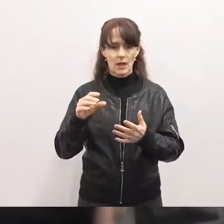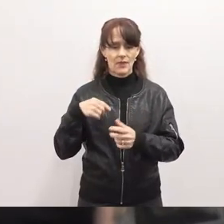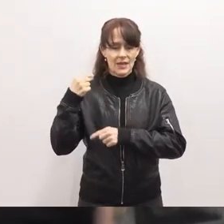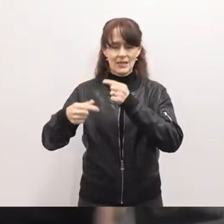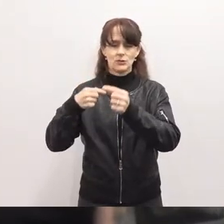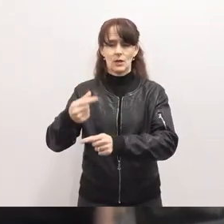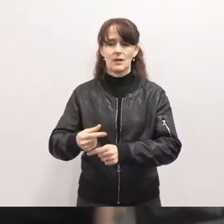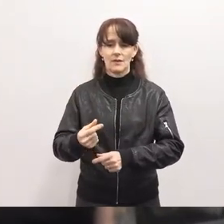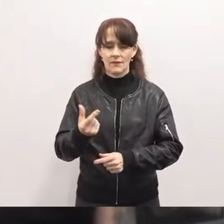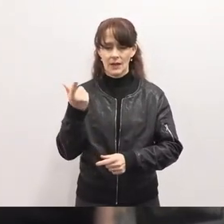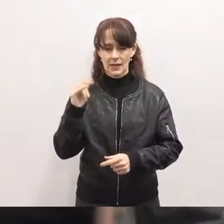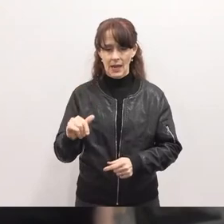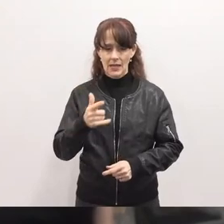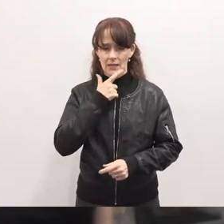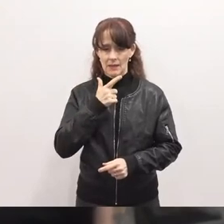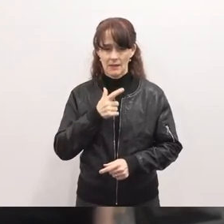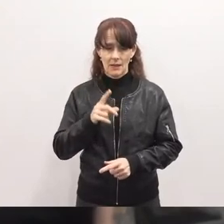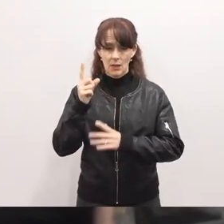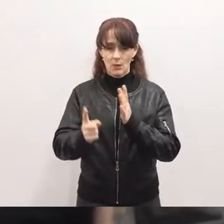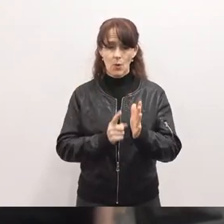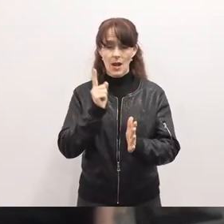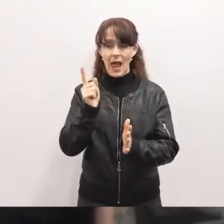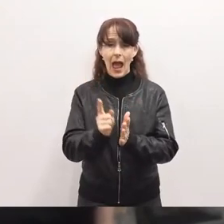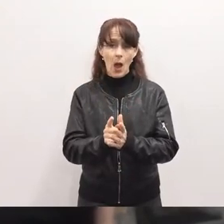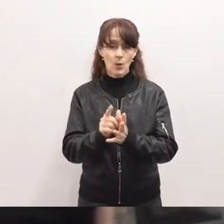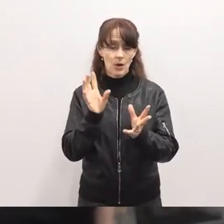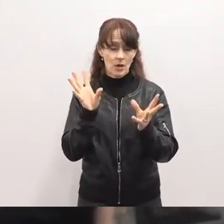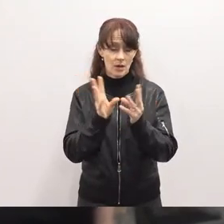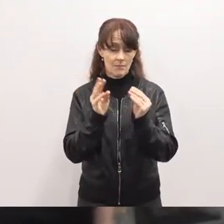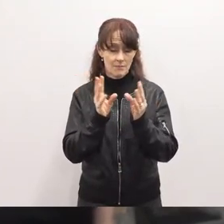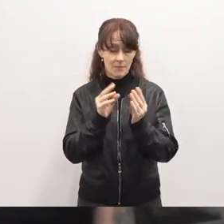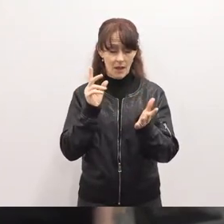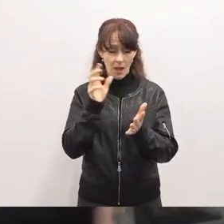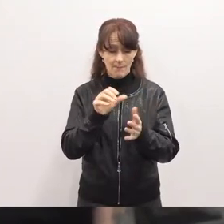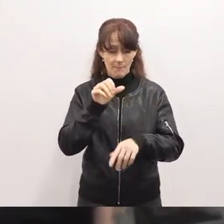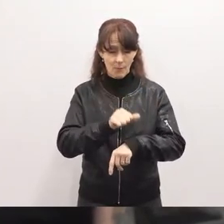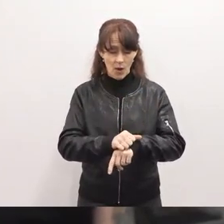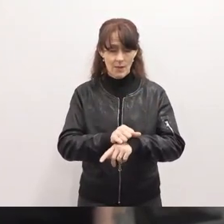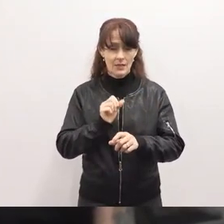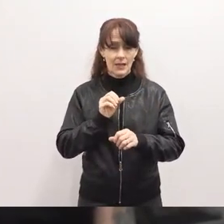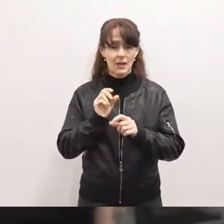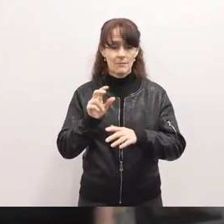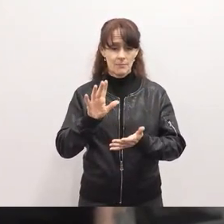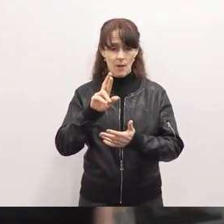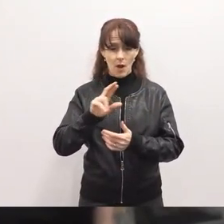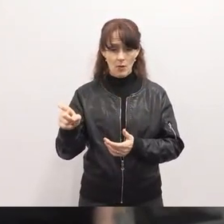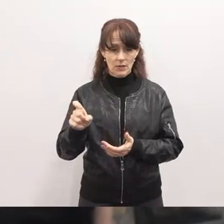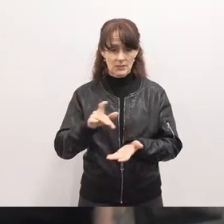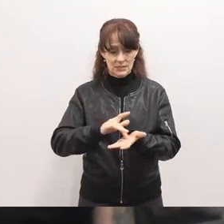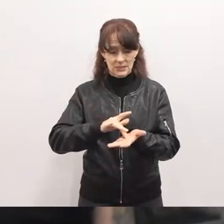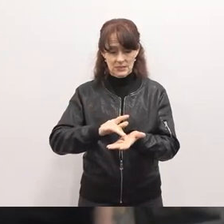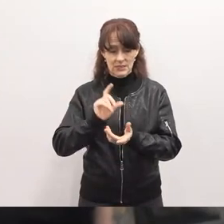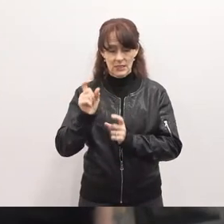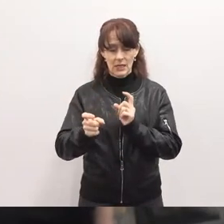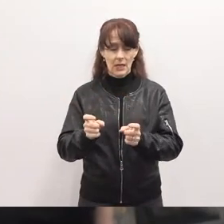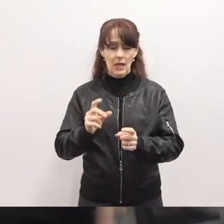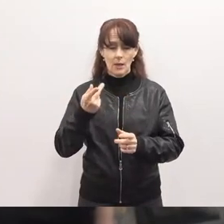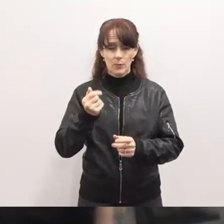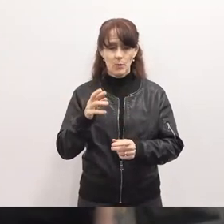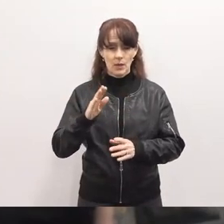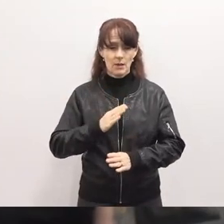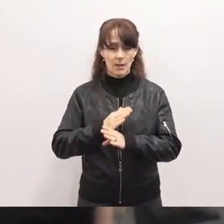first appointment, a minor can be prescribed puberty blockers or cross-sex hormones using the informed consent model, AKA they